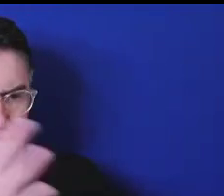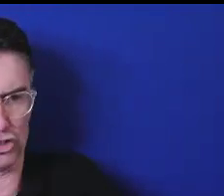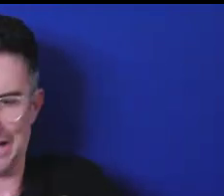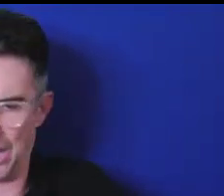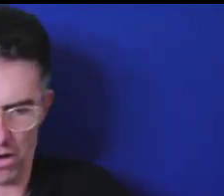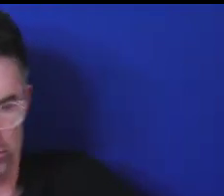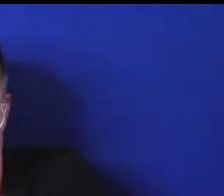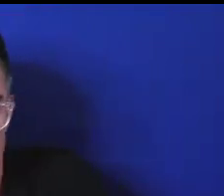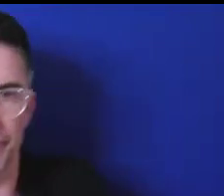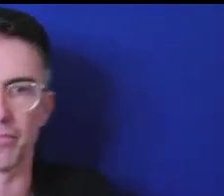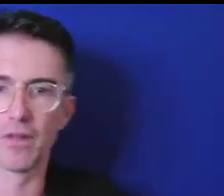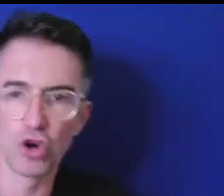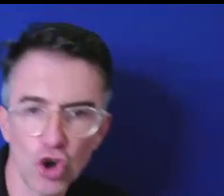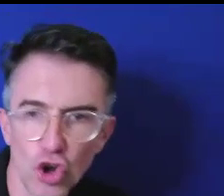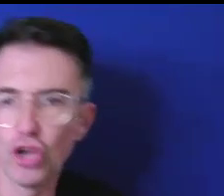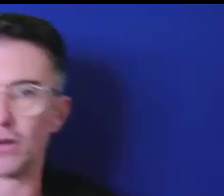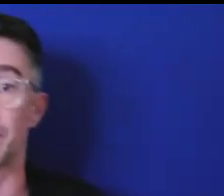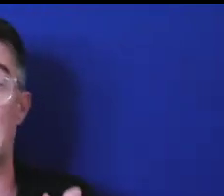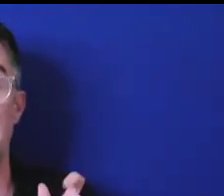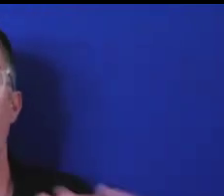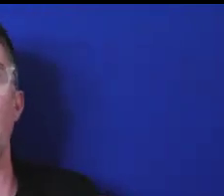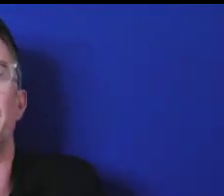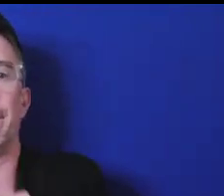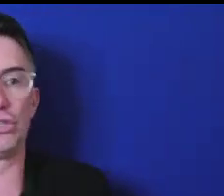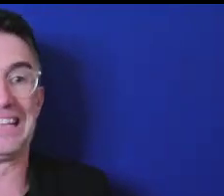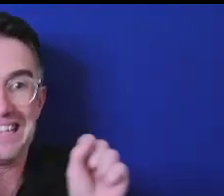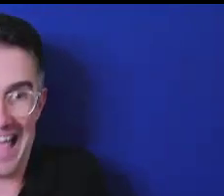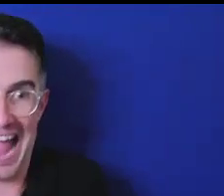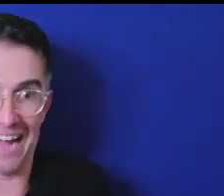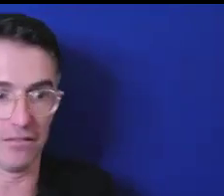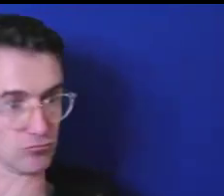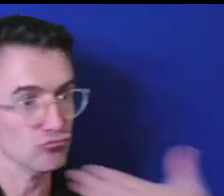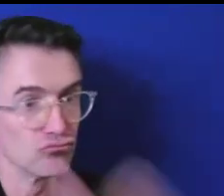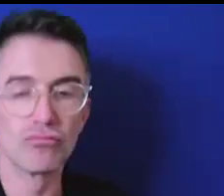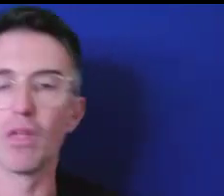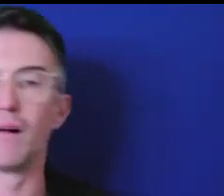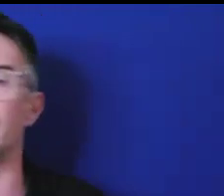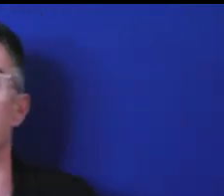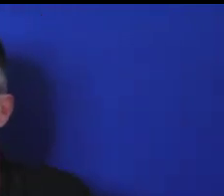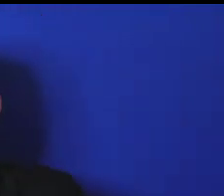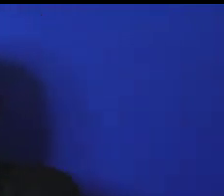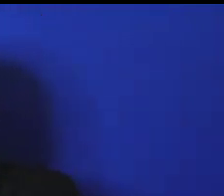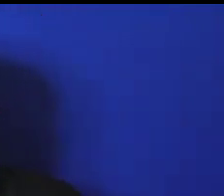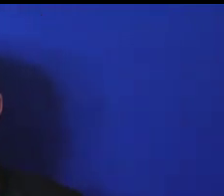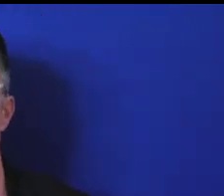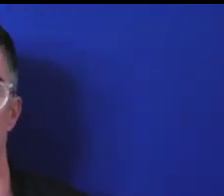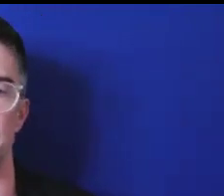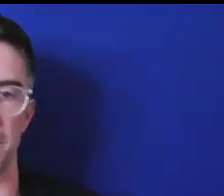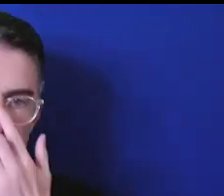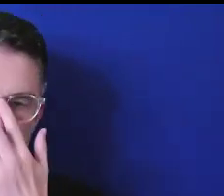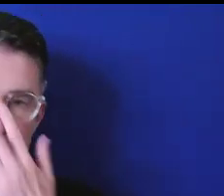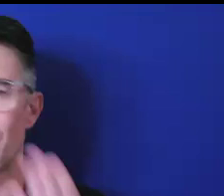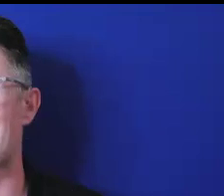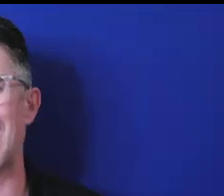account is in the lot of country where there's no any assessment mechanism at all. If we are working in Africa or